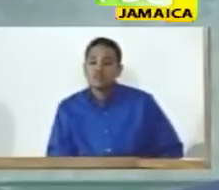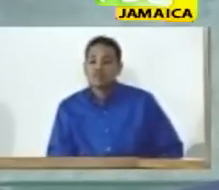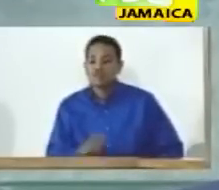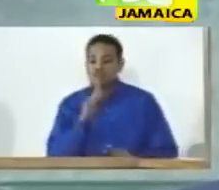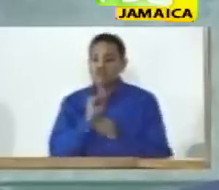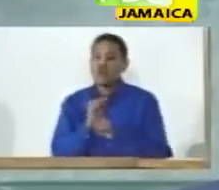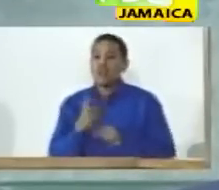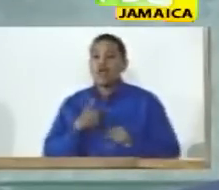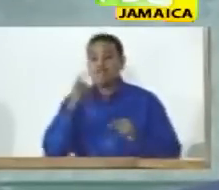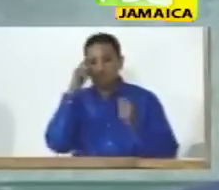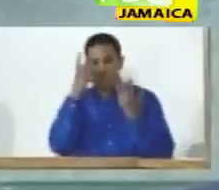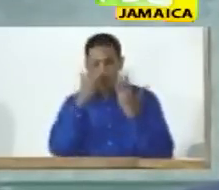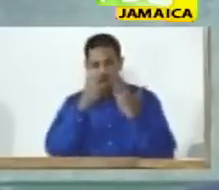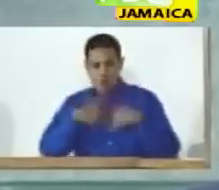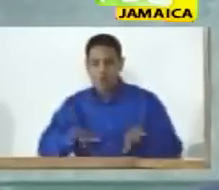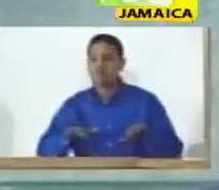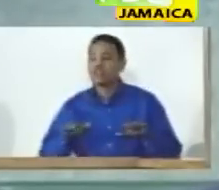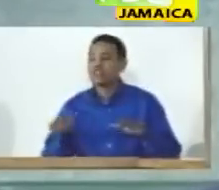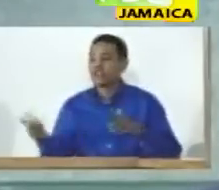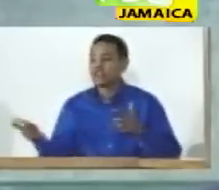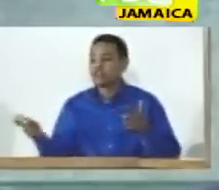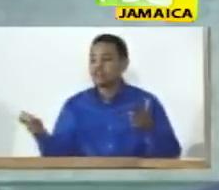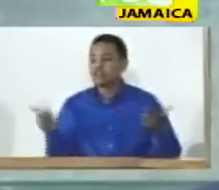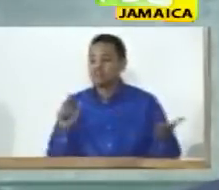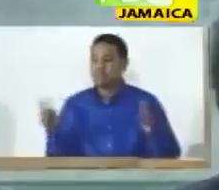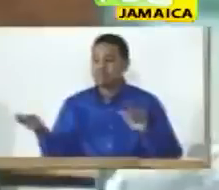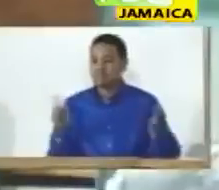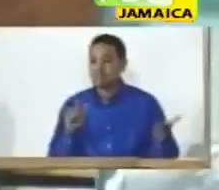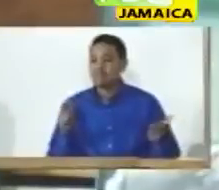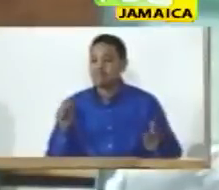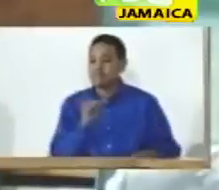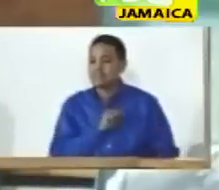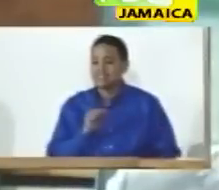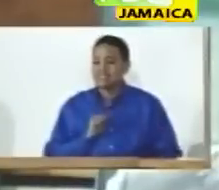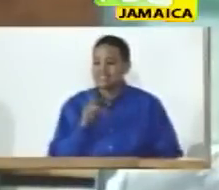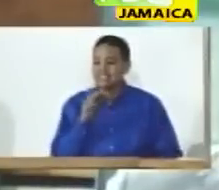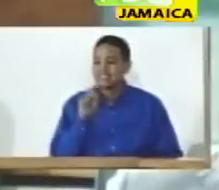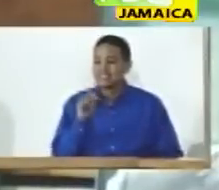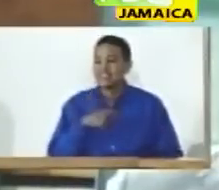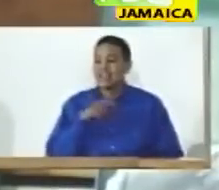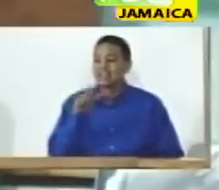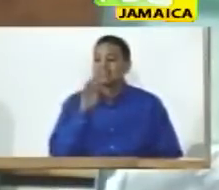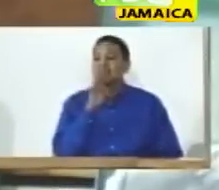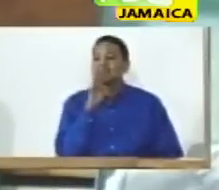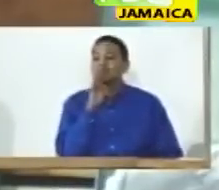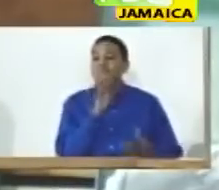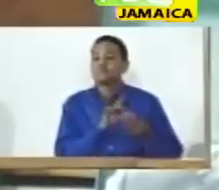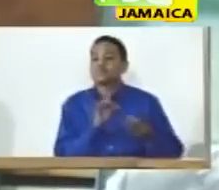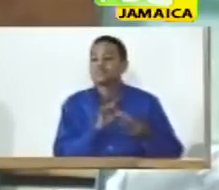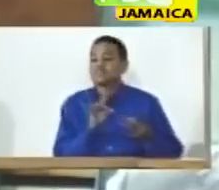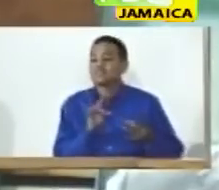cooperation across the aisle. Senator Knight, I need not speak